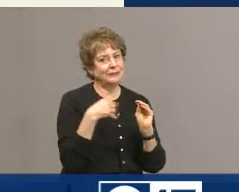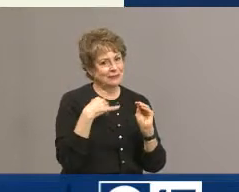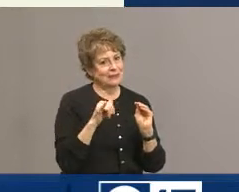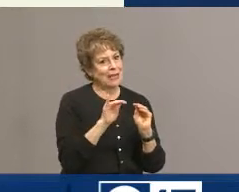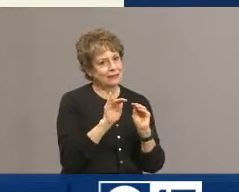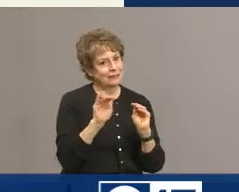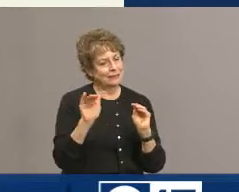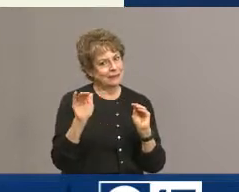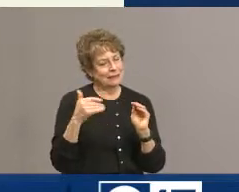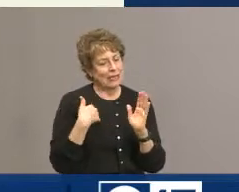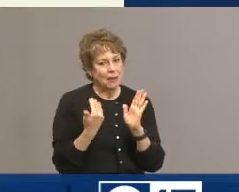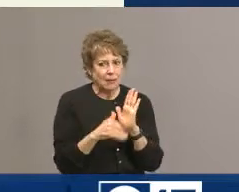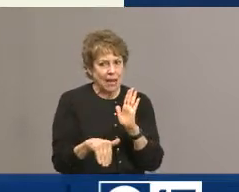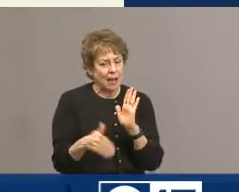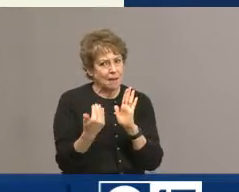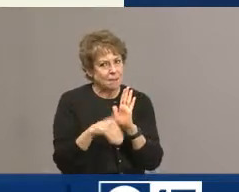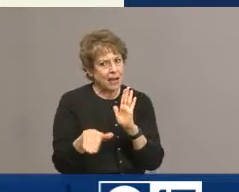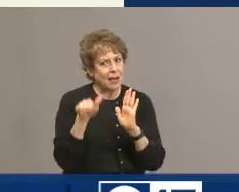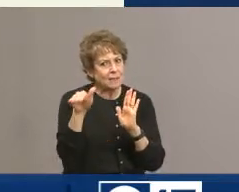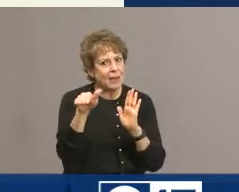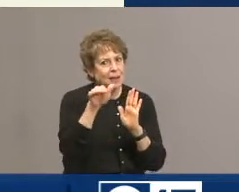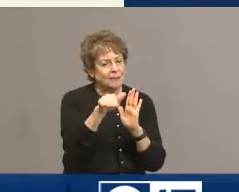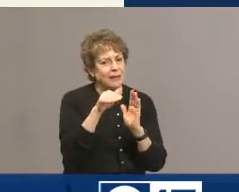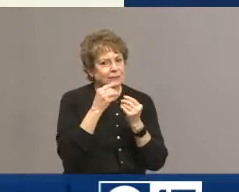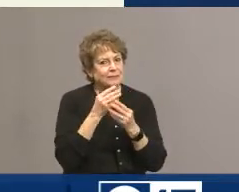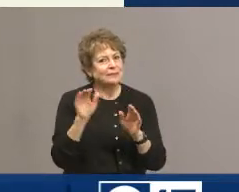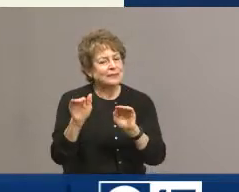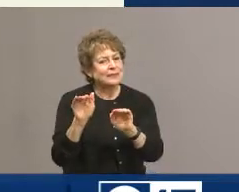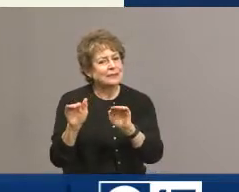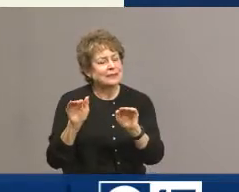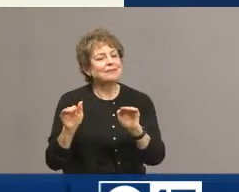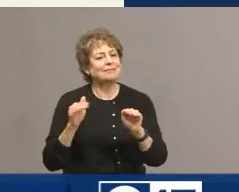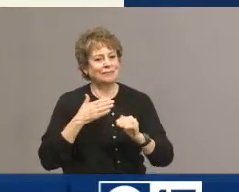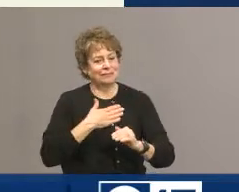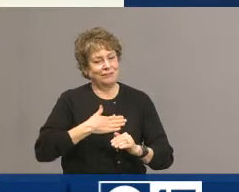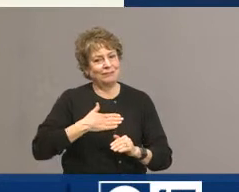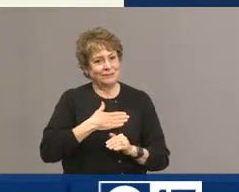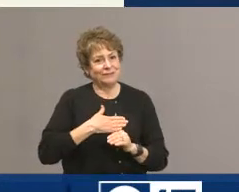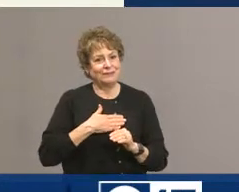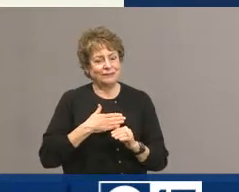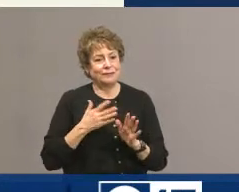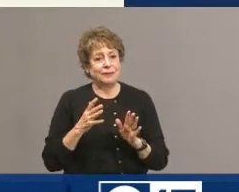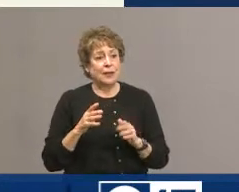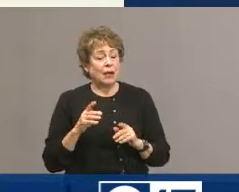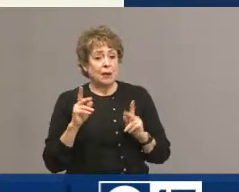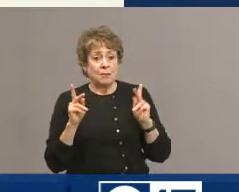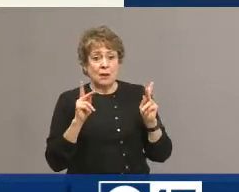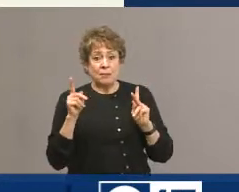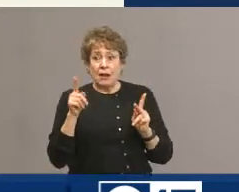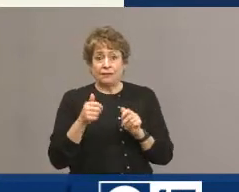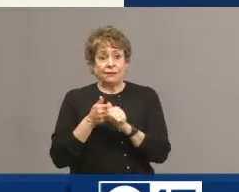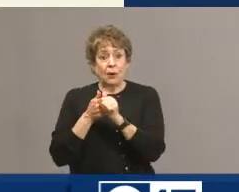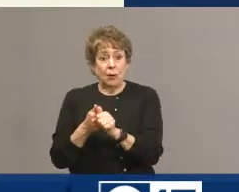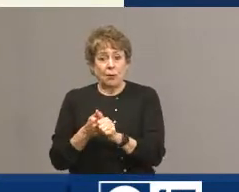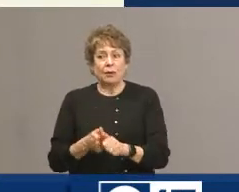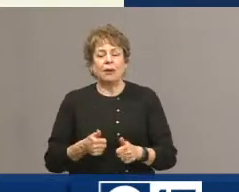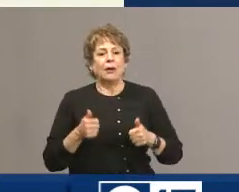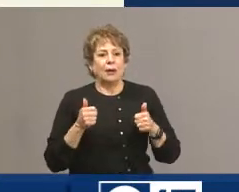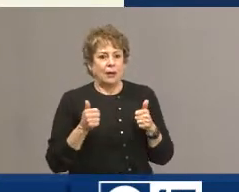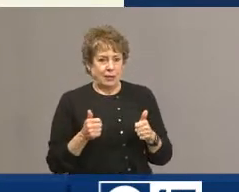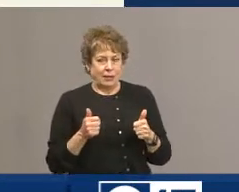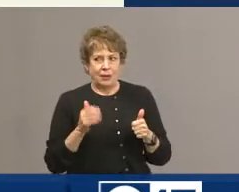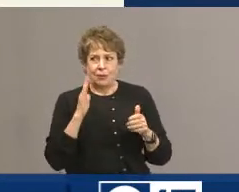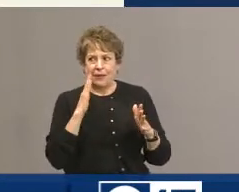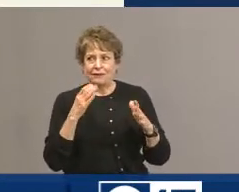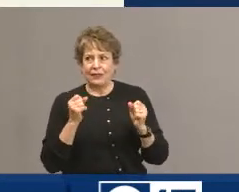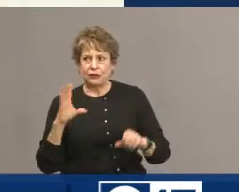the faster we will navigate through this to a place and position of higher safety and protection